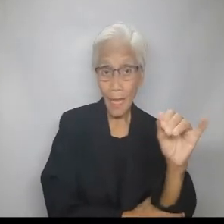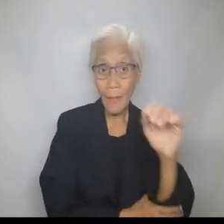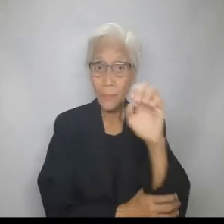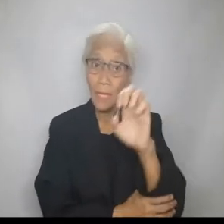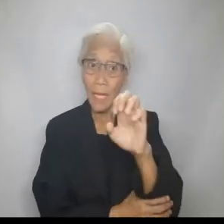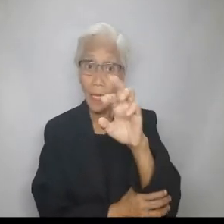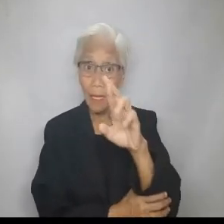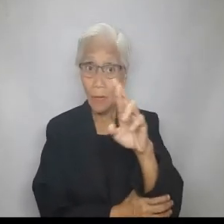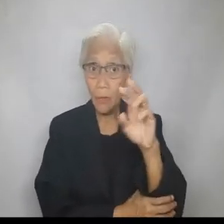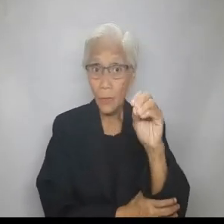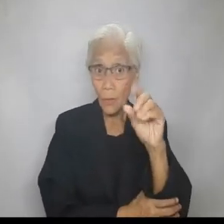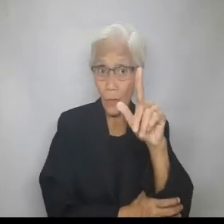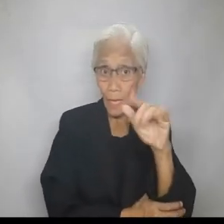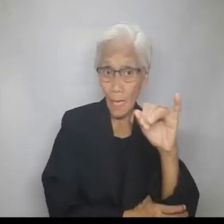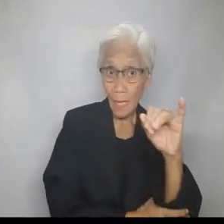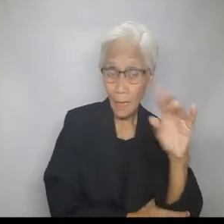Adonai